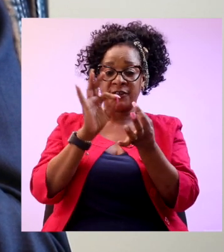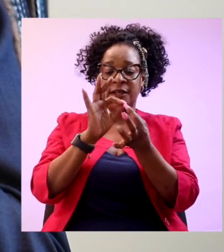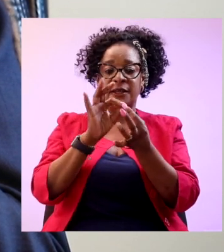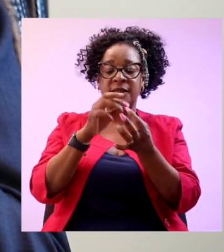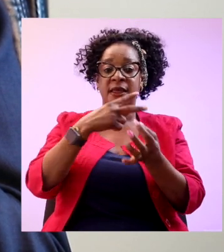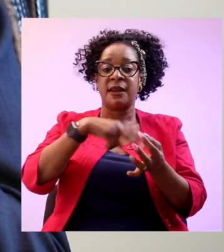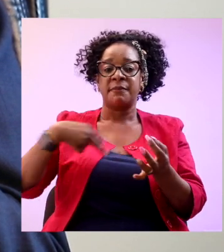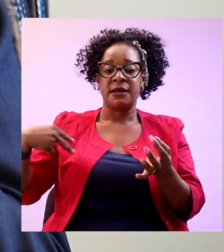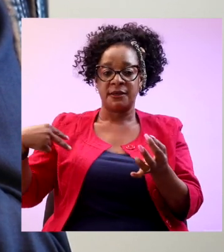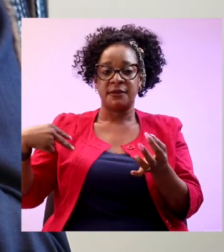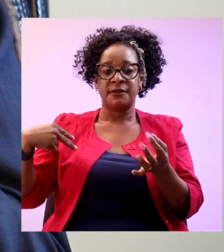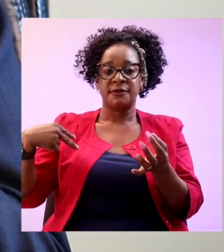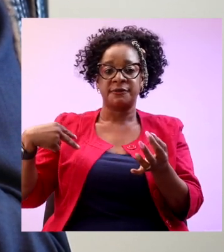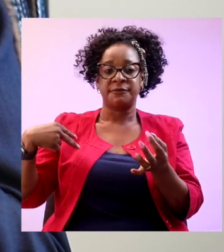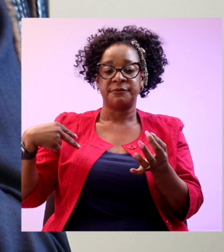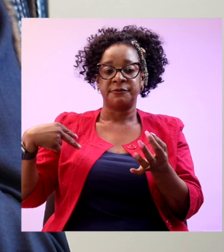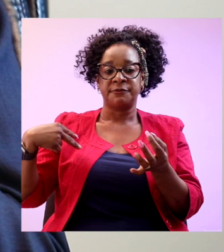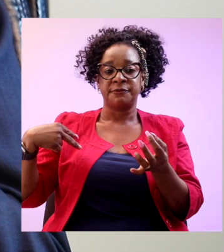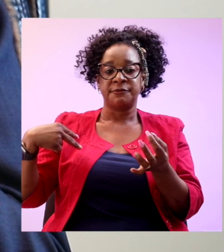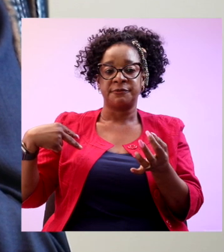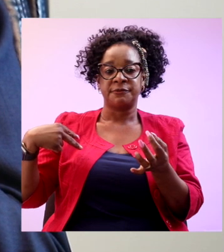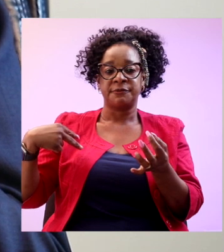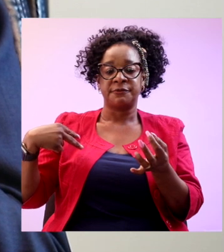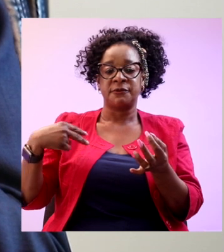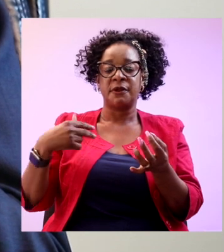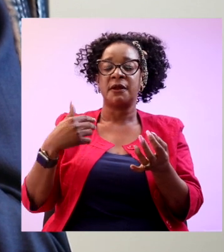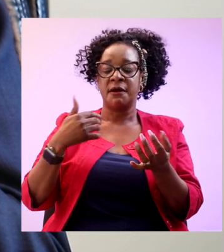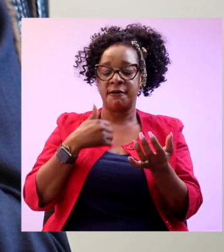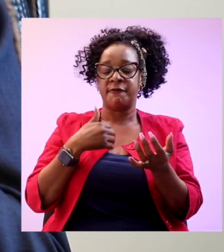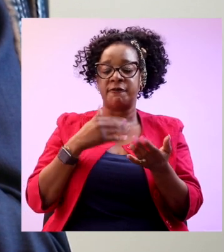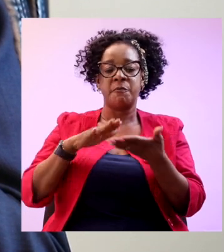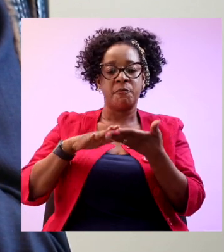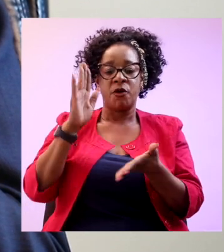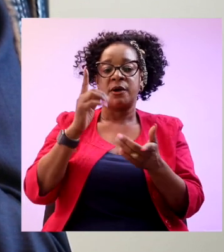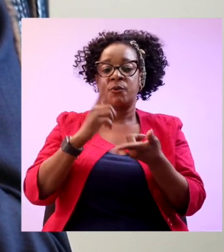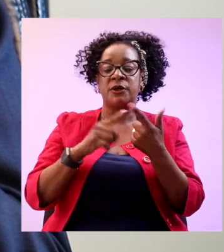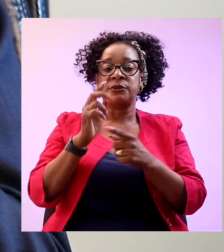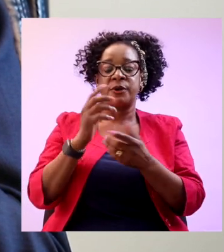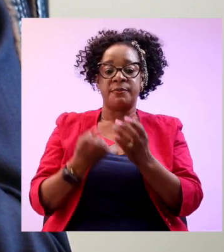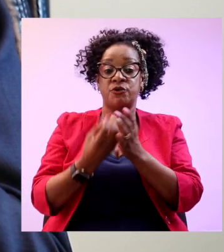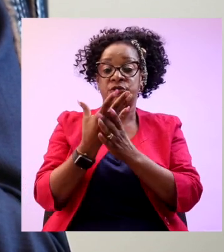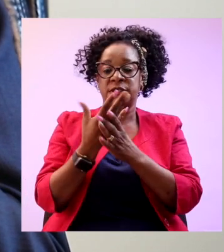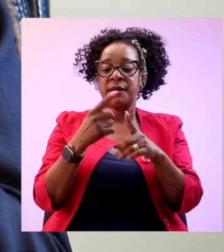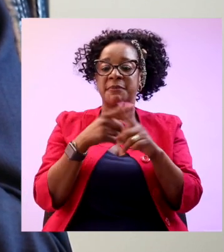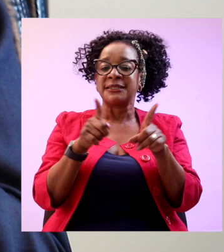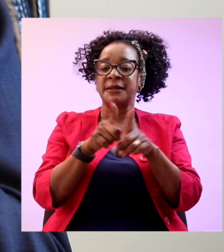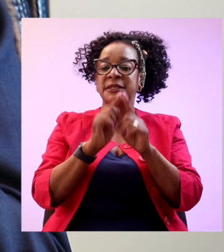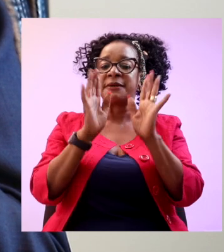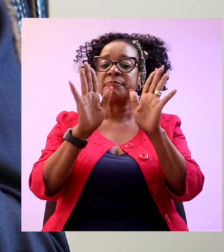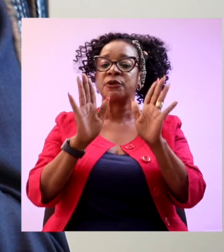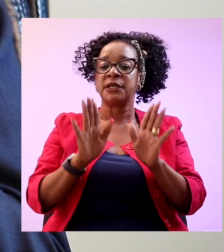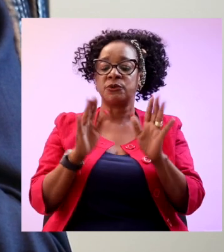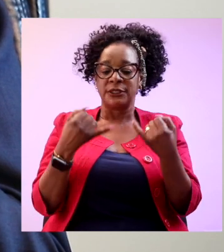Specifically, Denmark is taking quite a huge amount of what we produce. But there's also